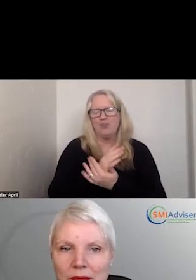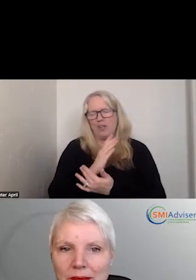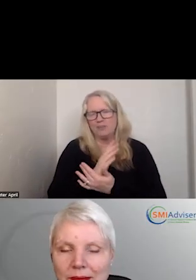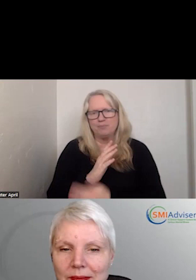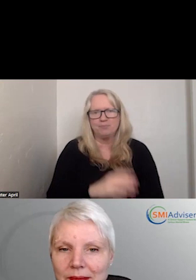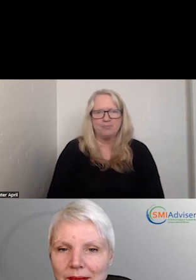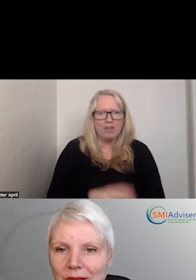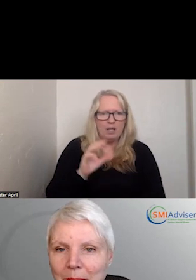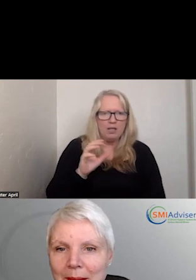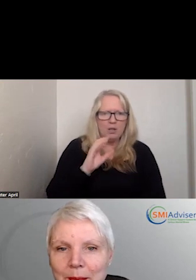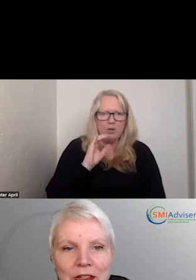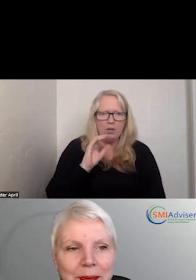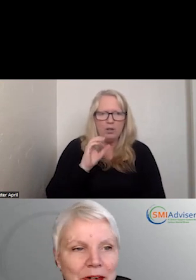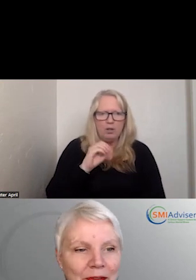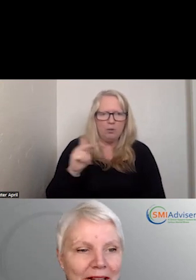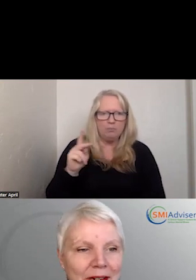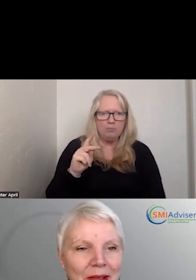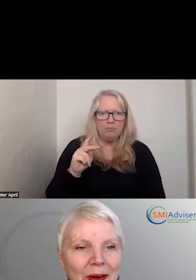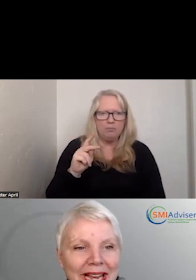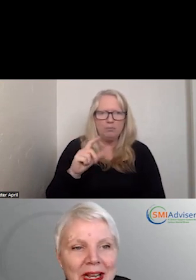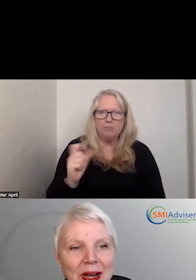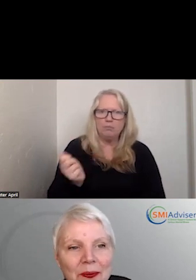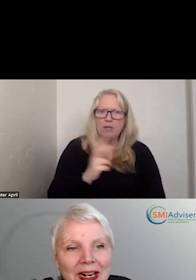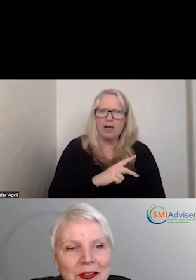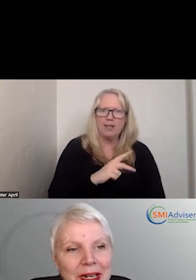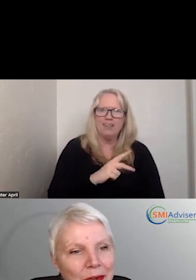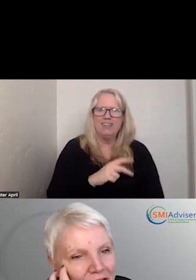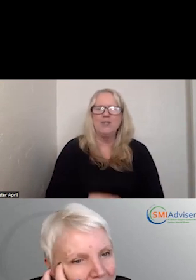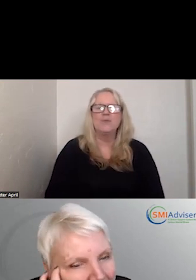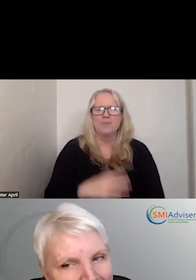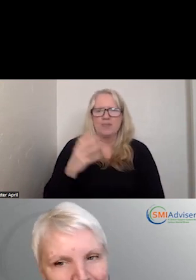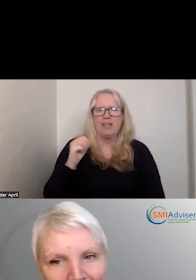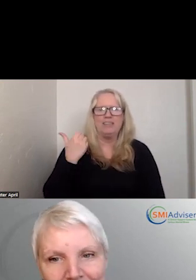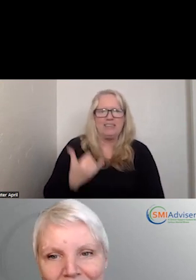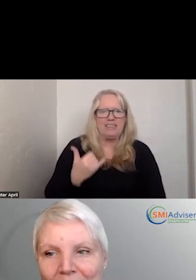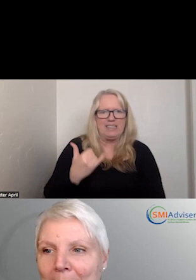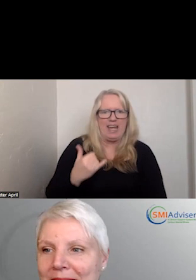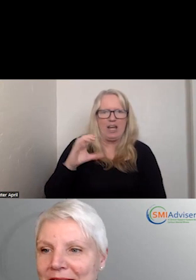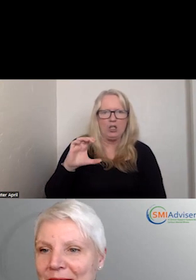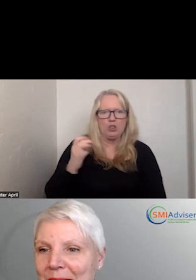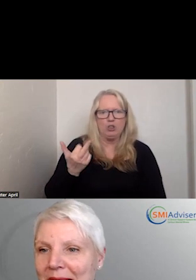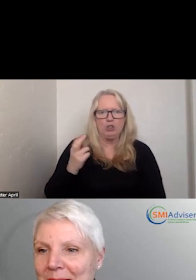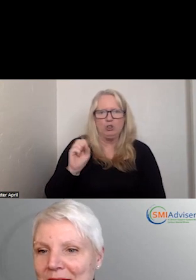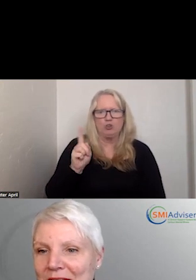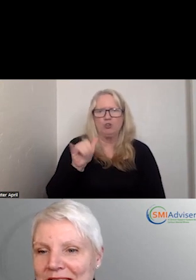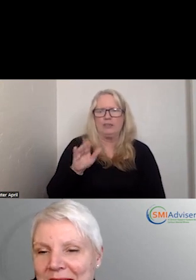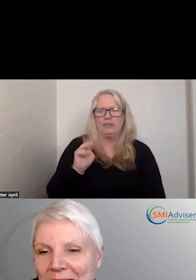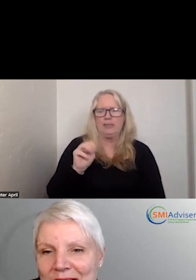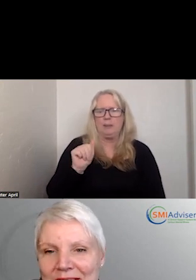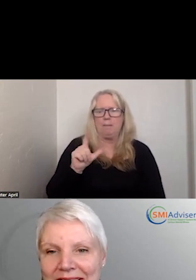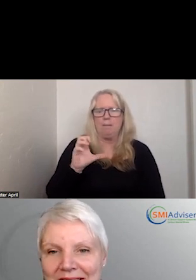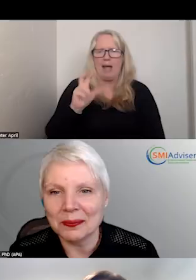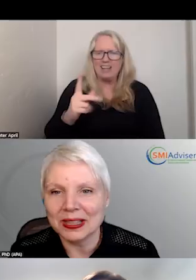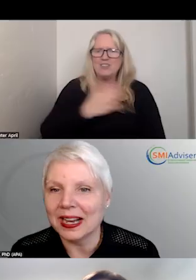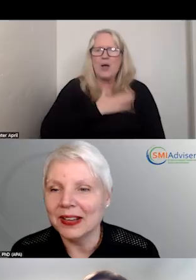Oh, you popped back to be your friend. All right. We wanted to bring Christy Malik forward. So happy to see